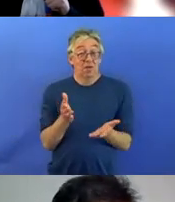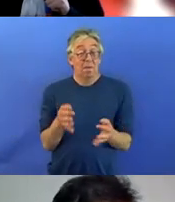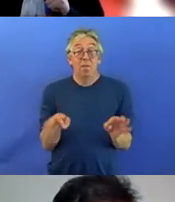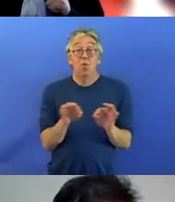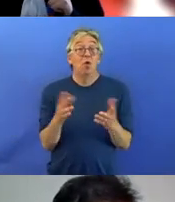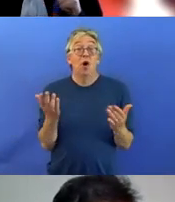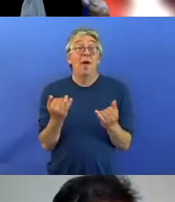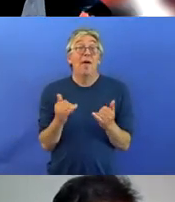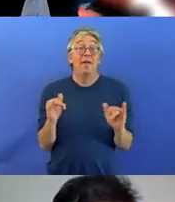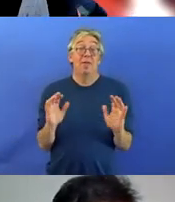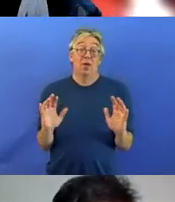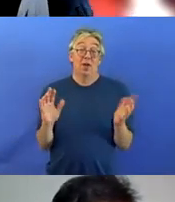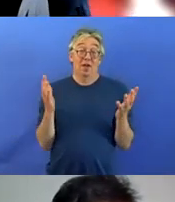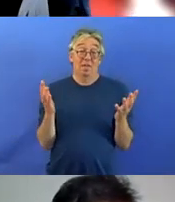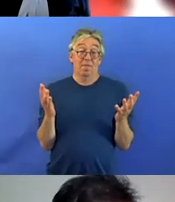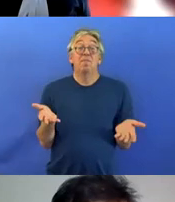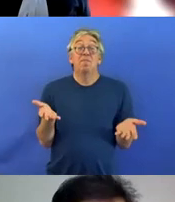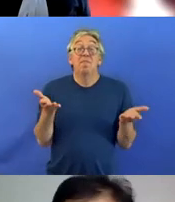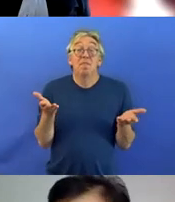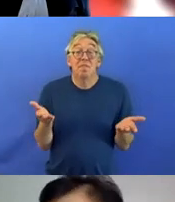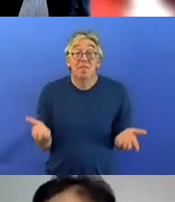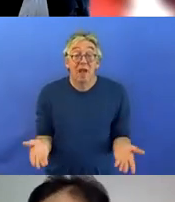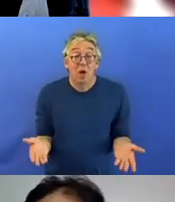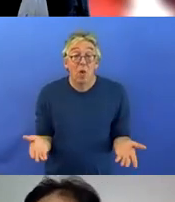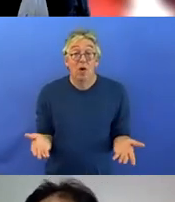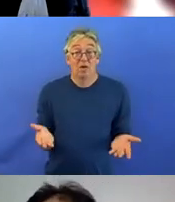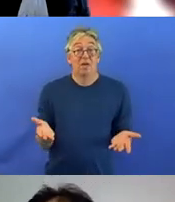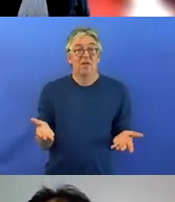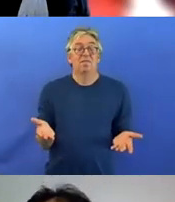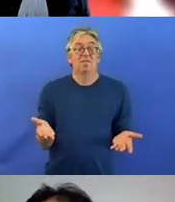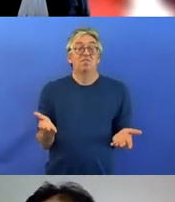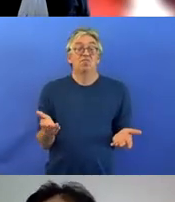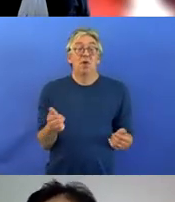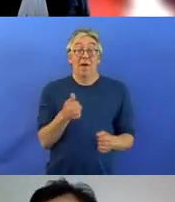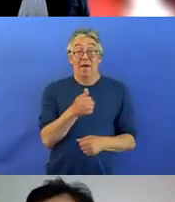WIN representatives, and they will speak, each of them, on